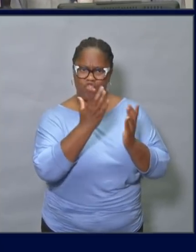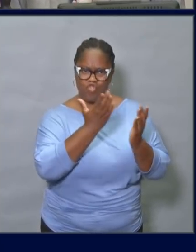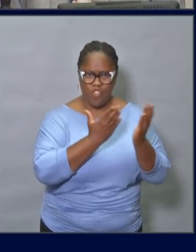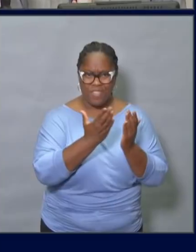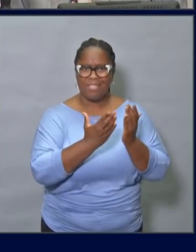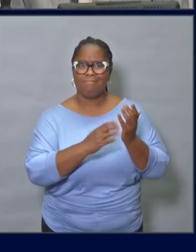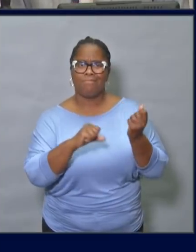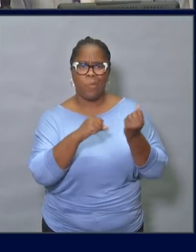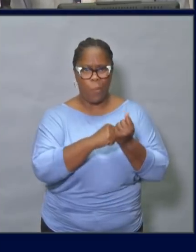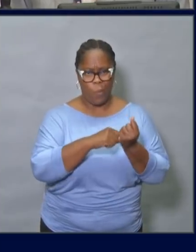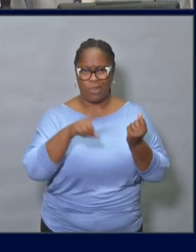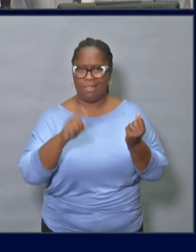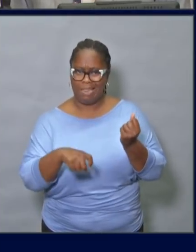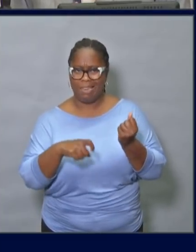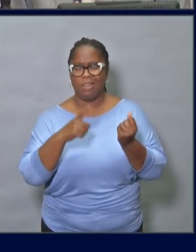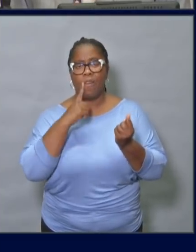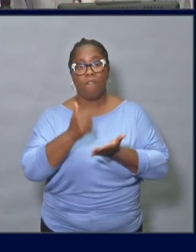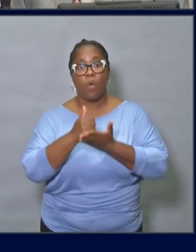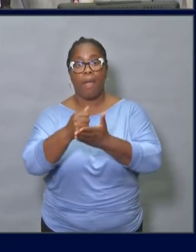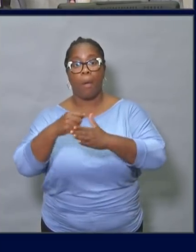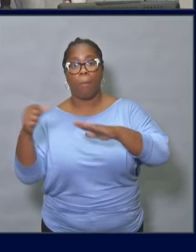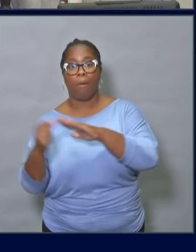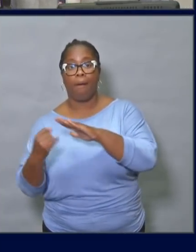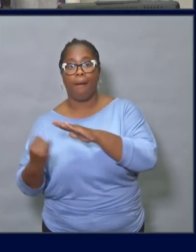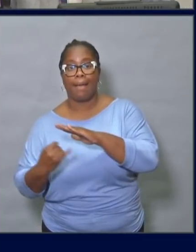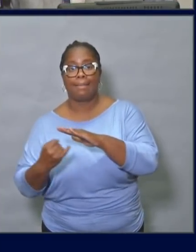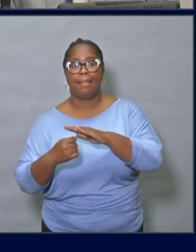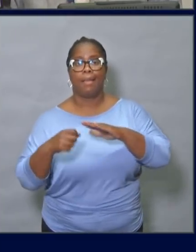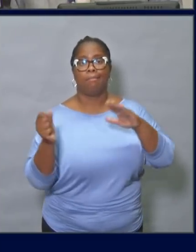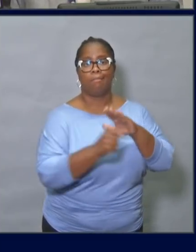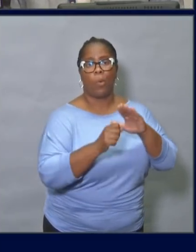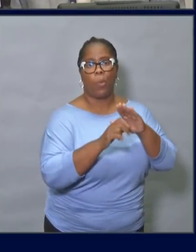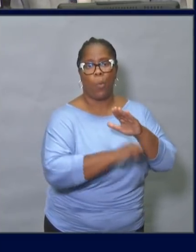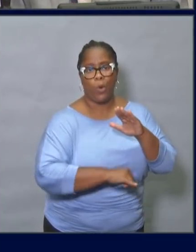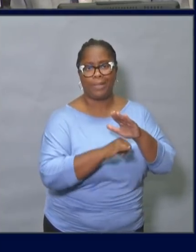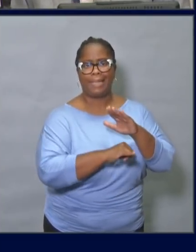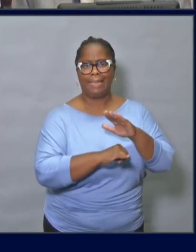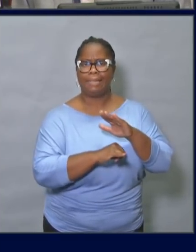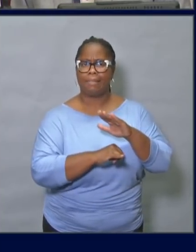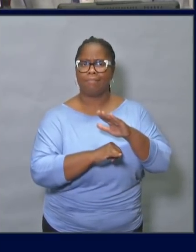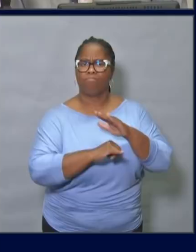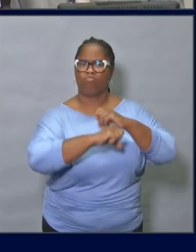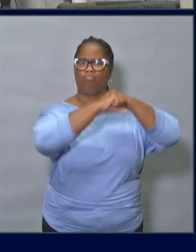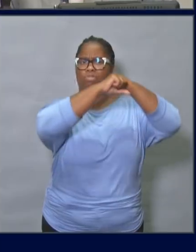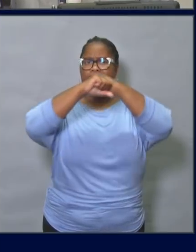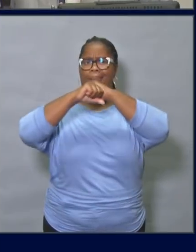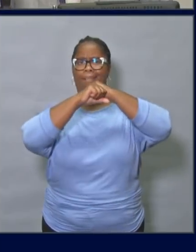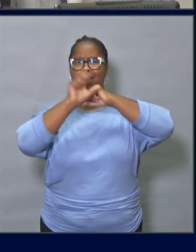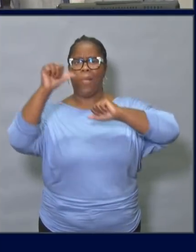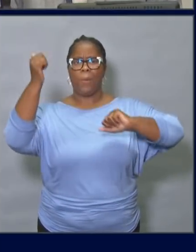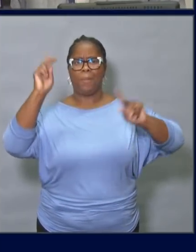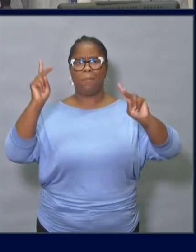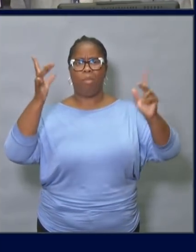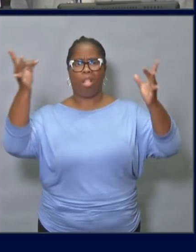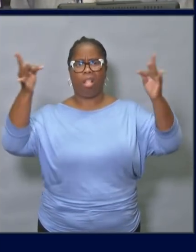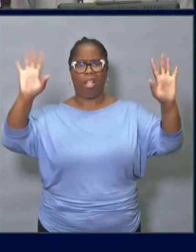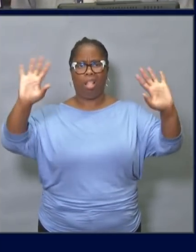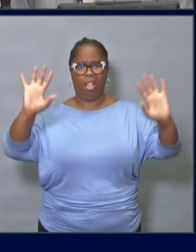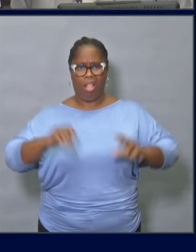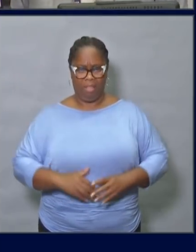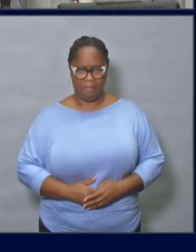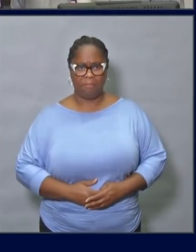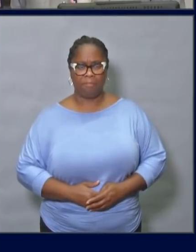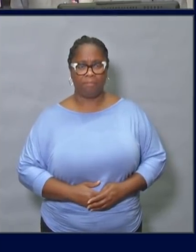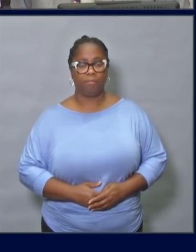support should they need to isolate and/or quarantine to protect others from becoming infected. We're